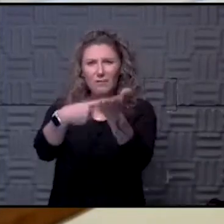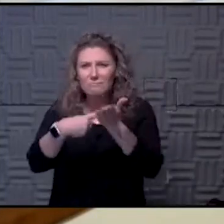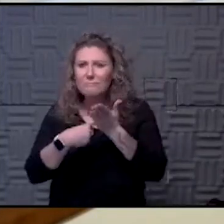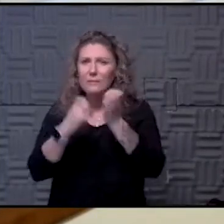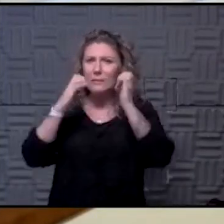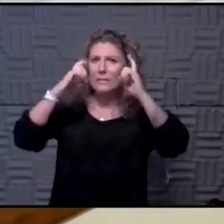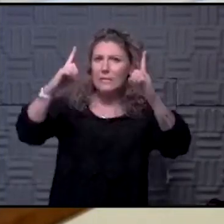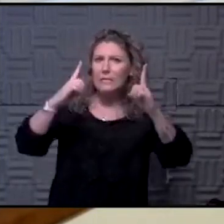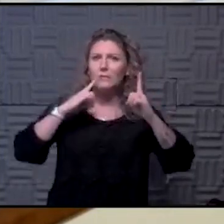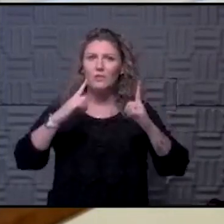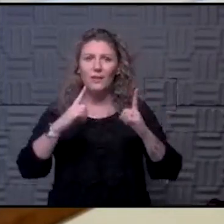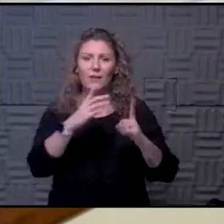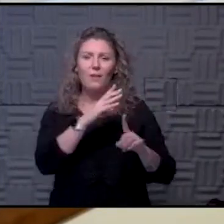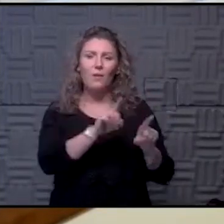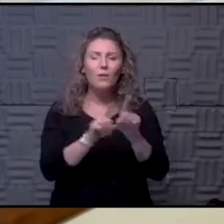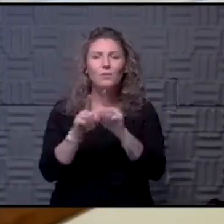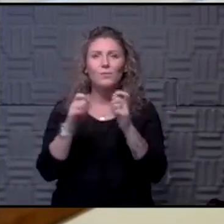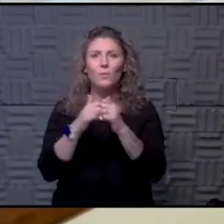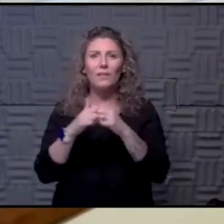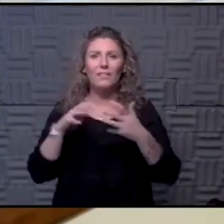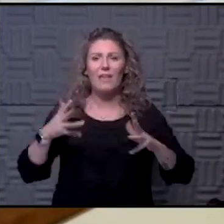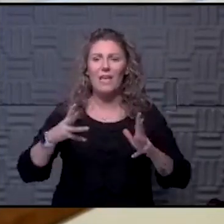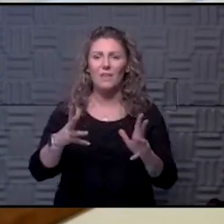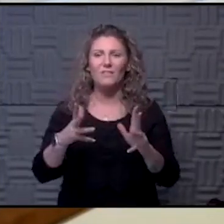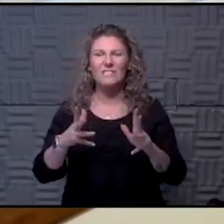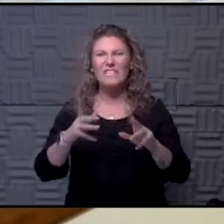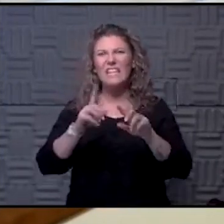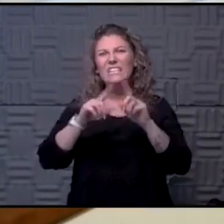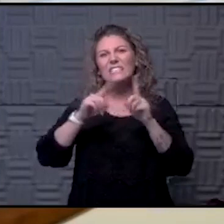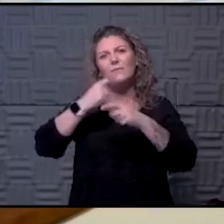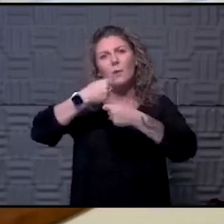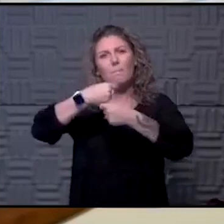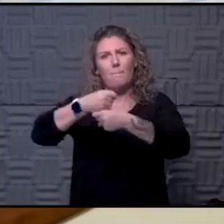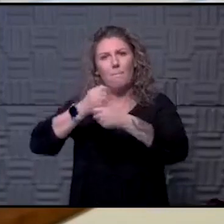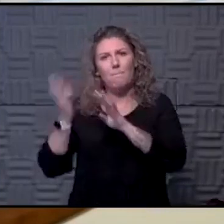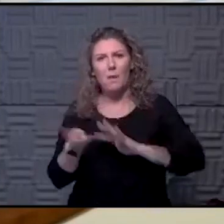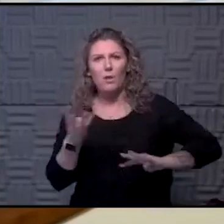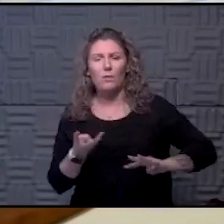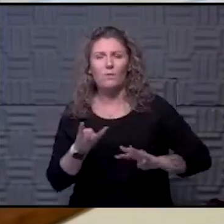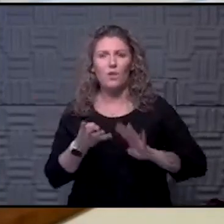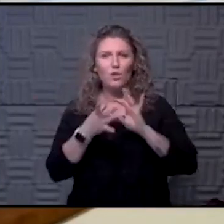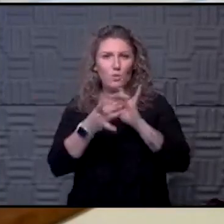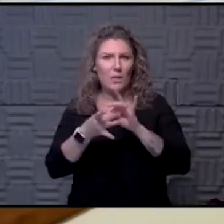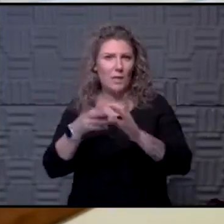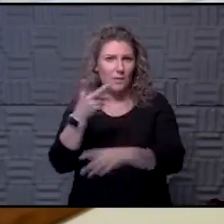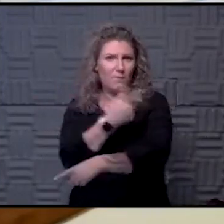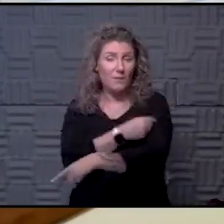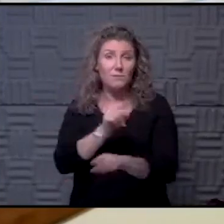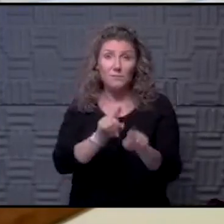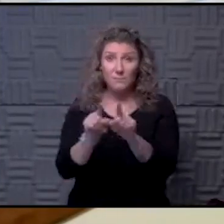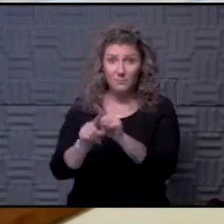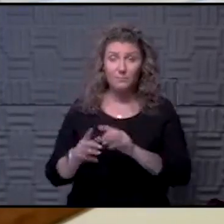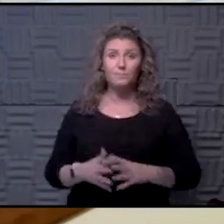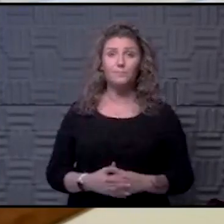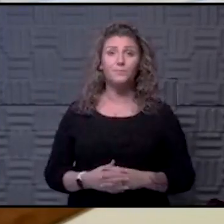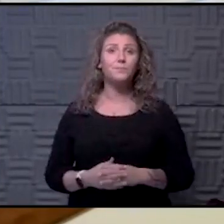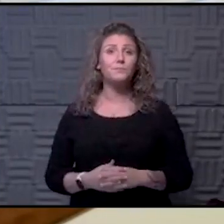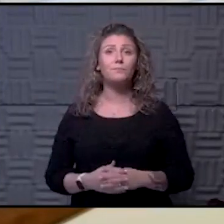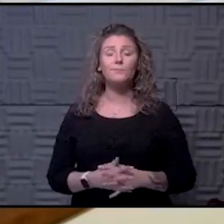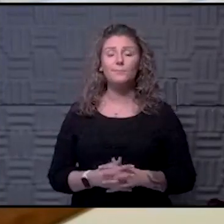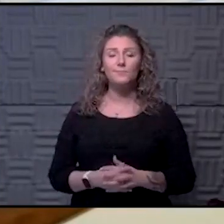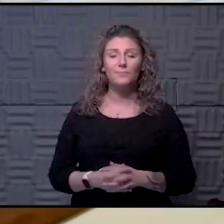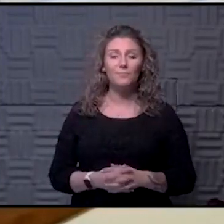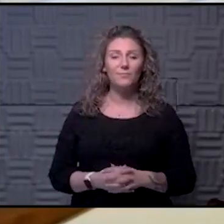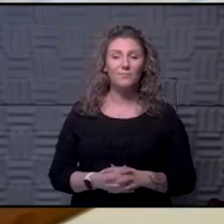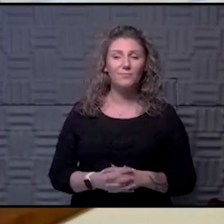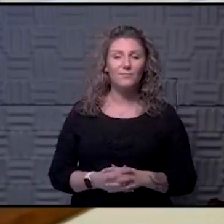some of the hesitancy they may have around some of the different manufacturers of the vaccine as well. So we're working through that.